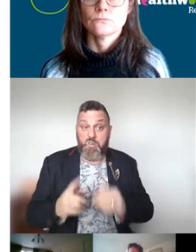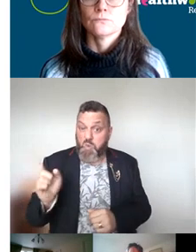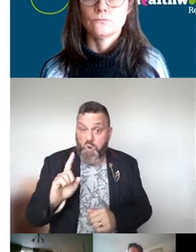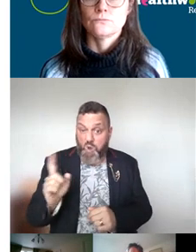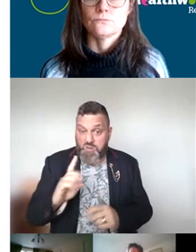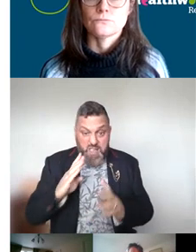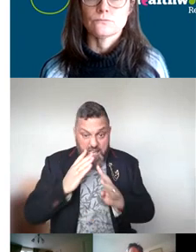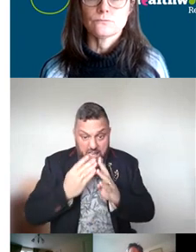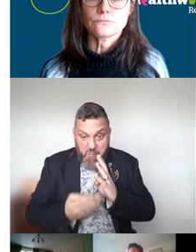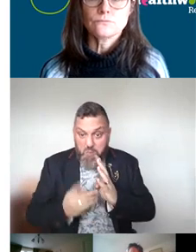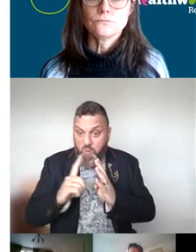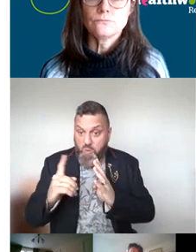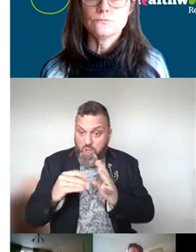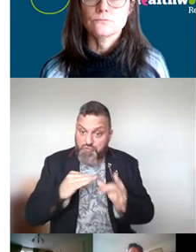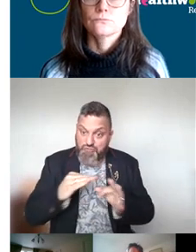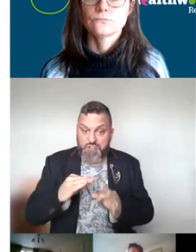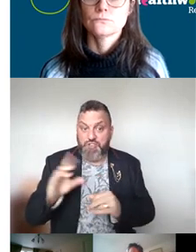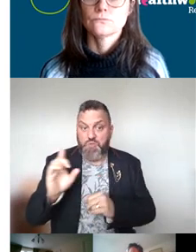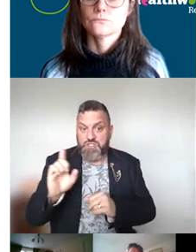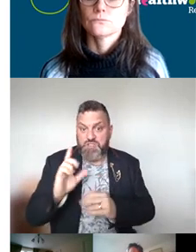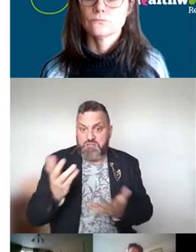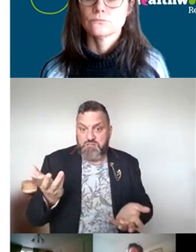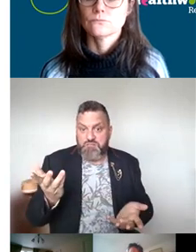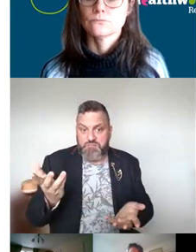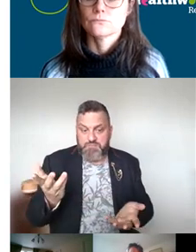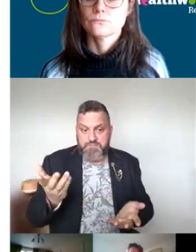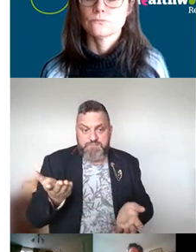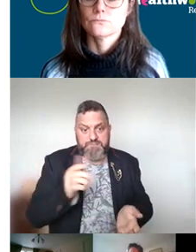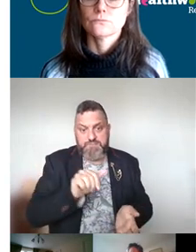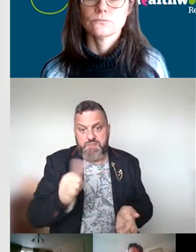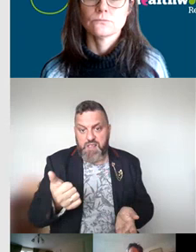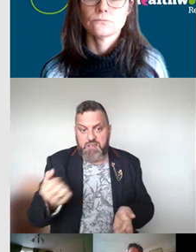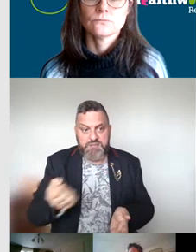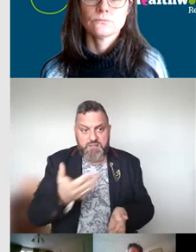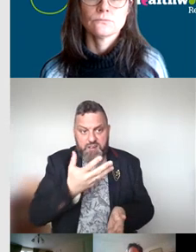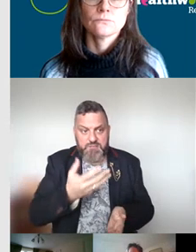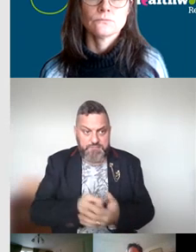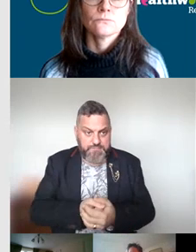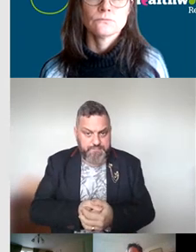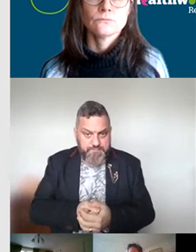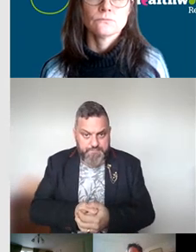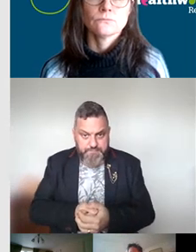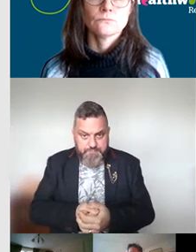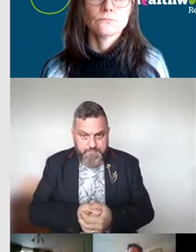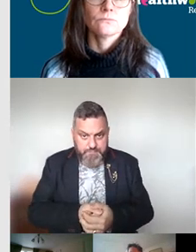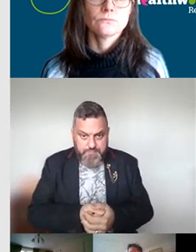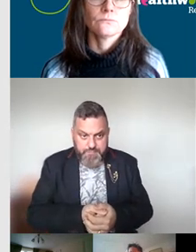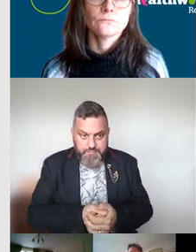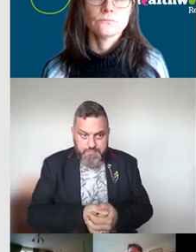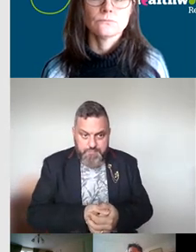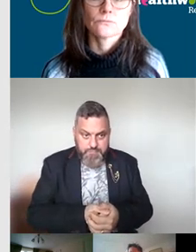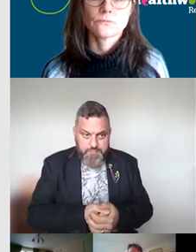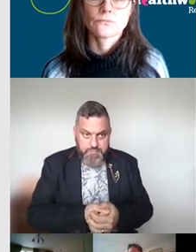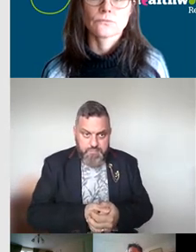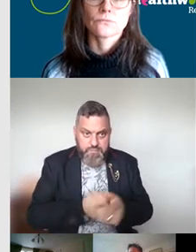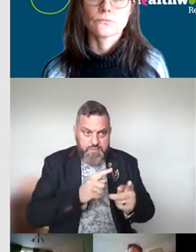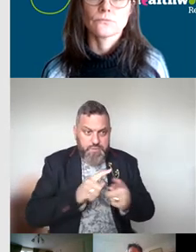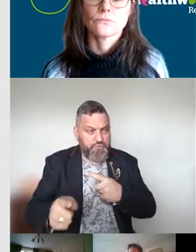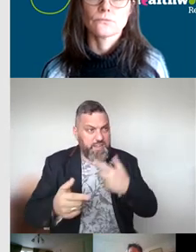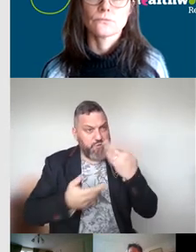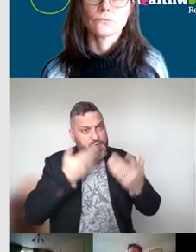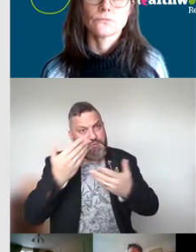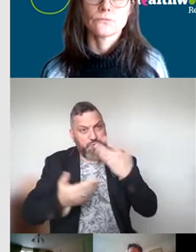of travel that we've set? If we flick onto the next slide, We started by trying to describe sort of a